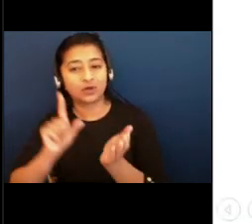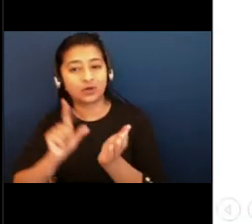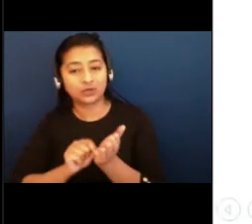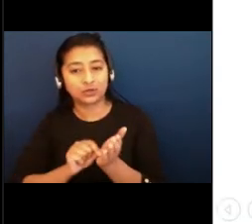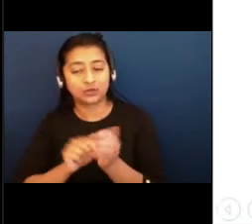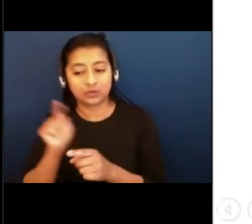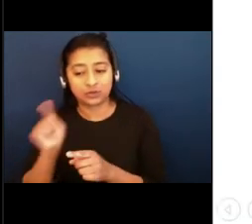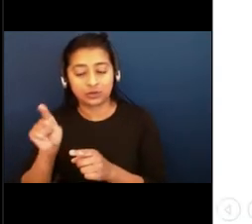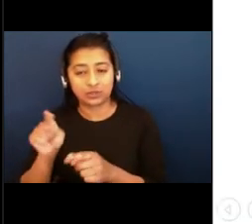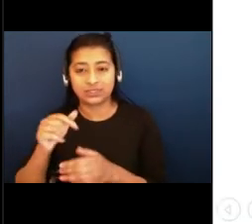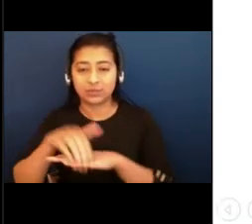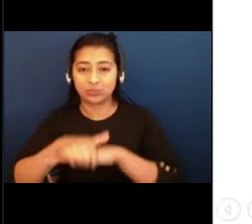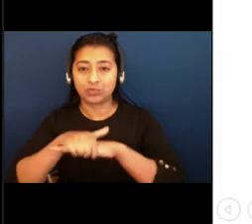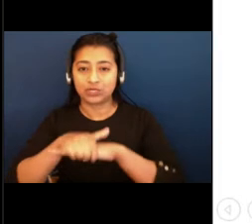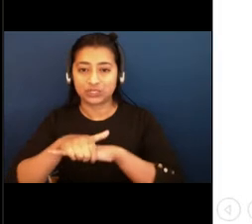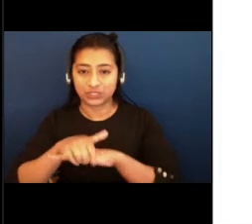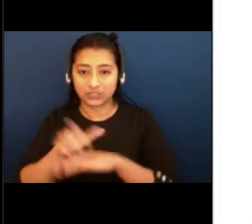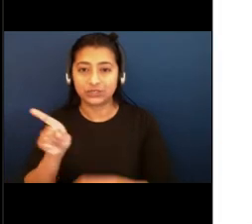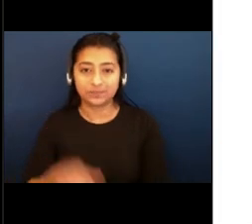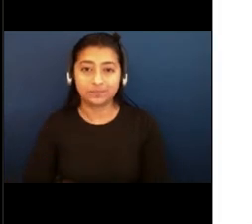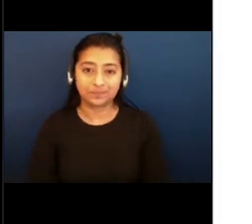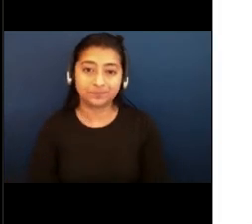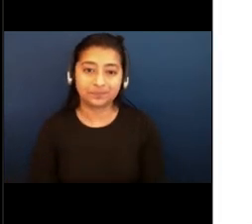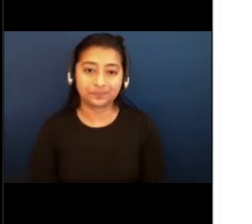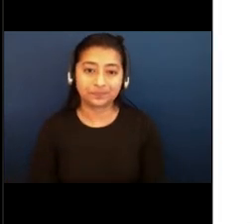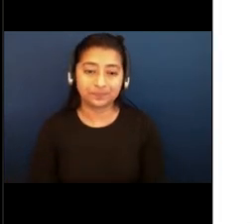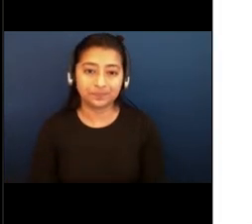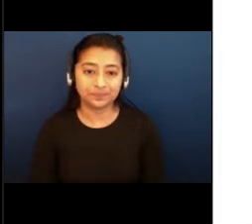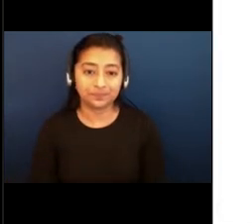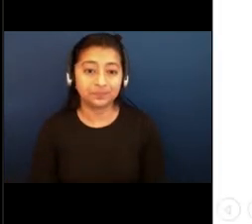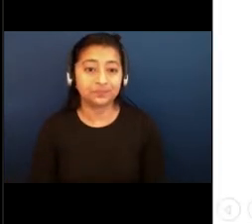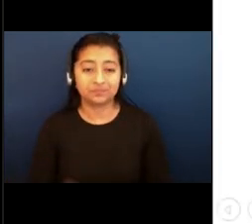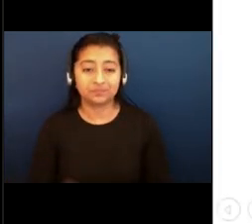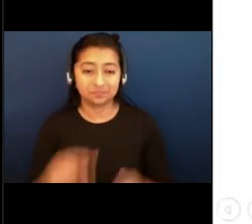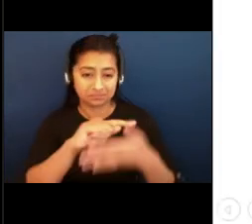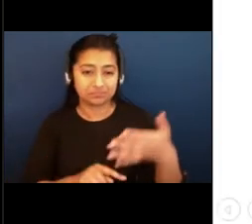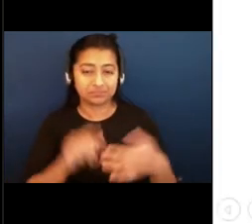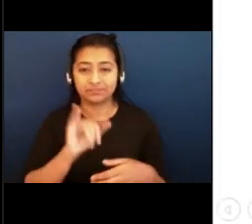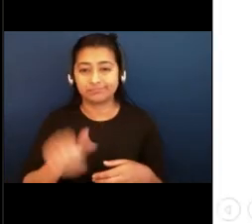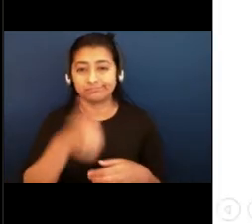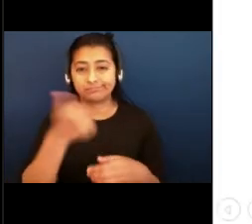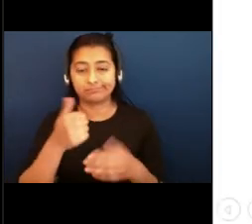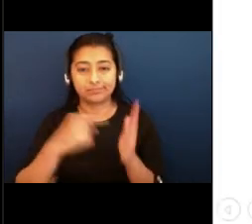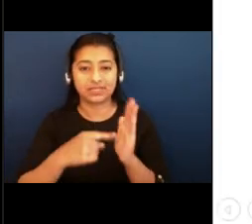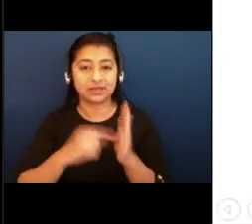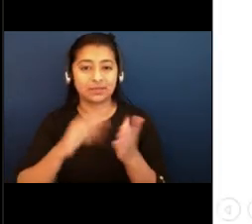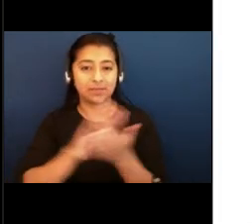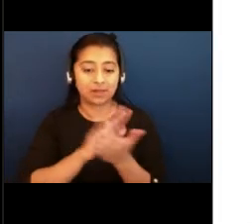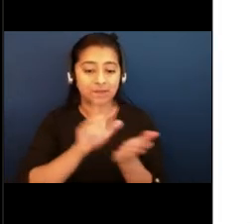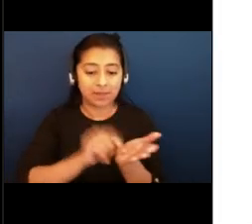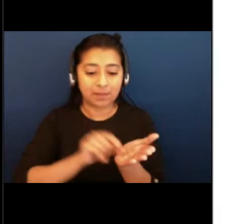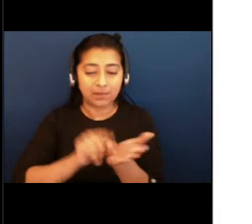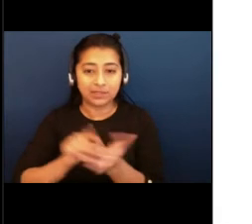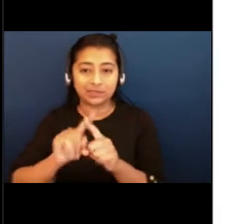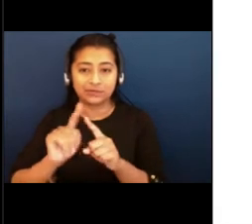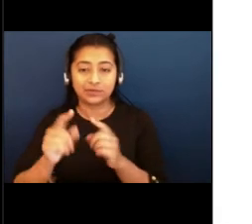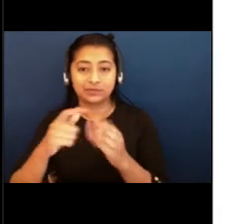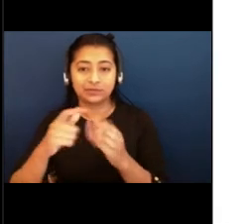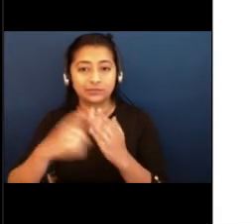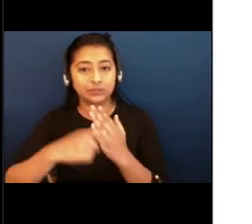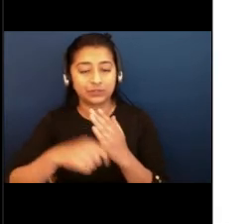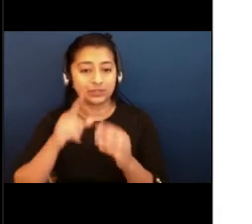It's a British journal. But again, examples of papers that have appeared in various places that